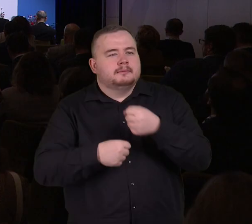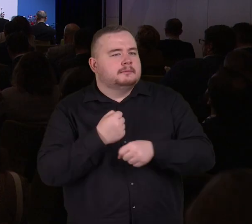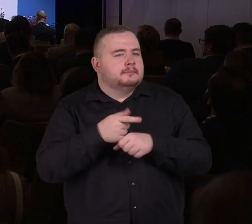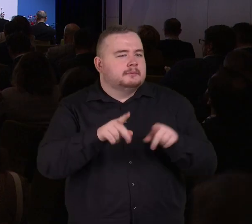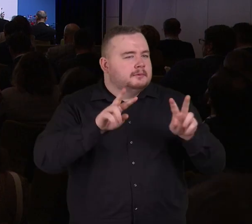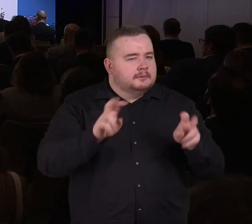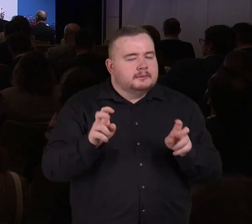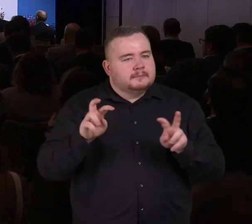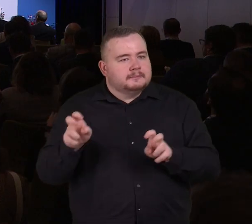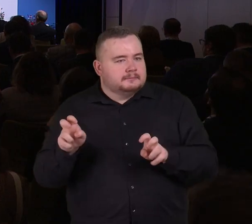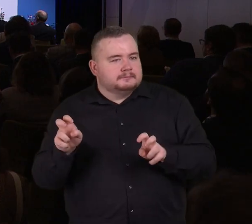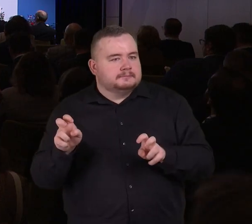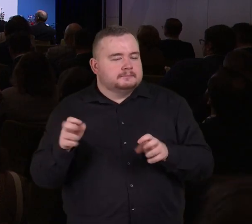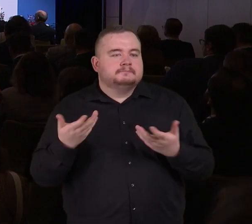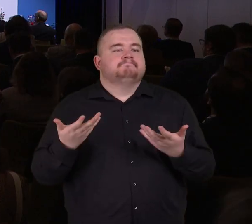one.